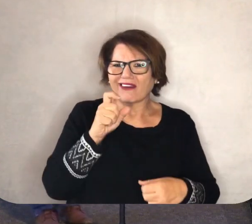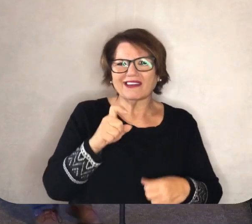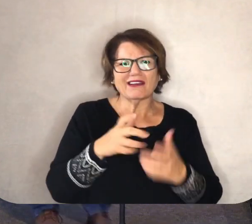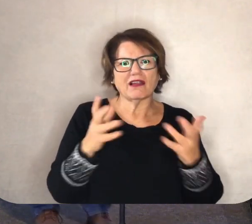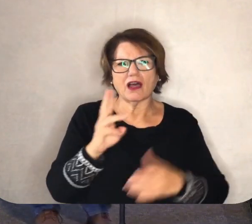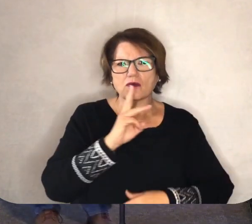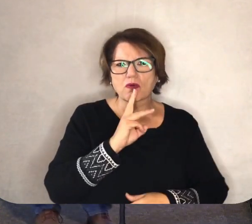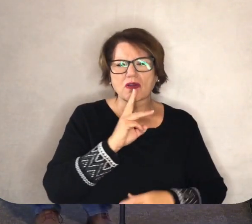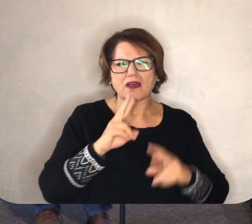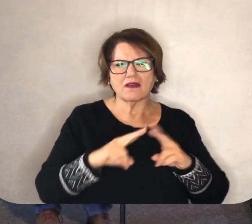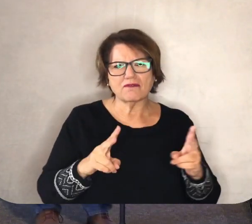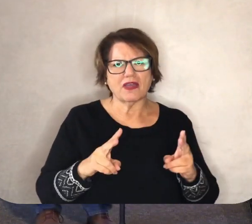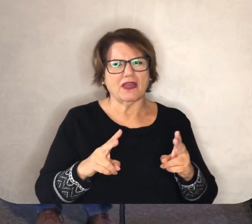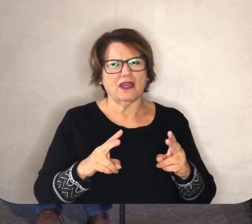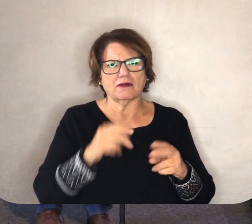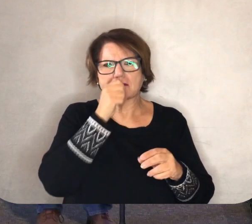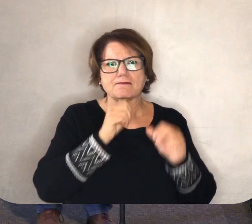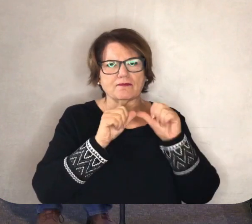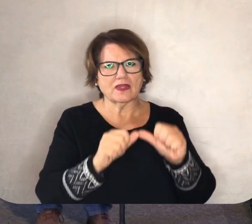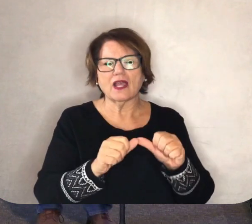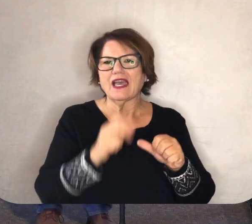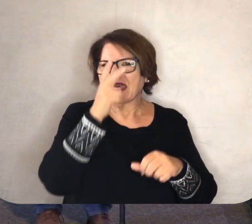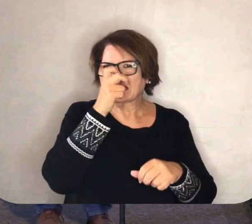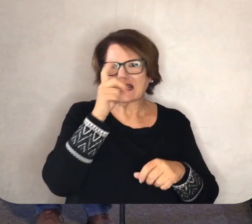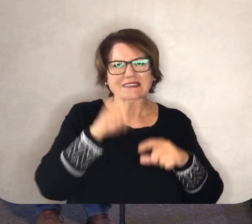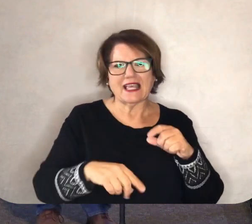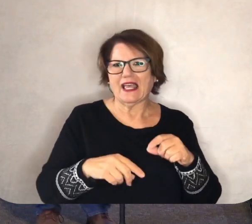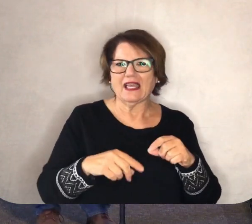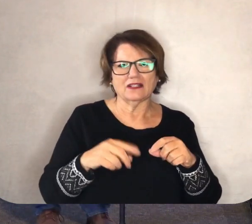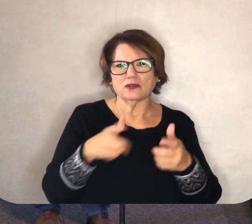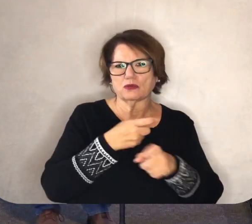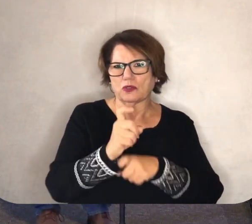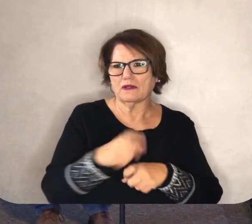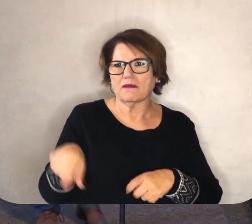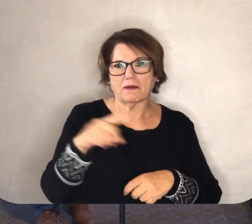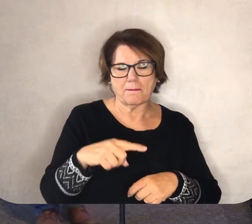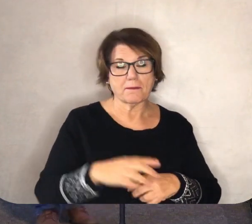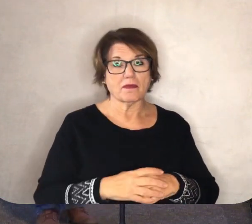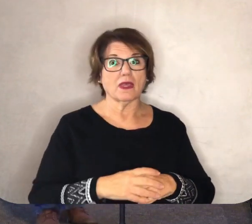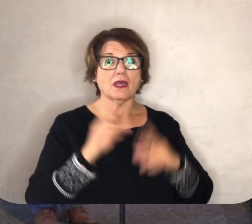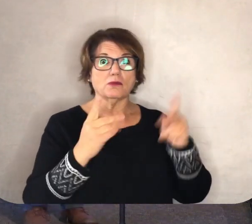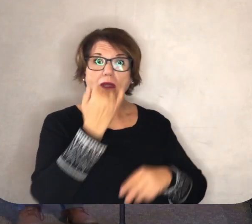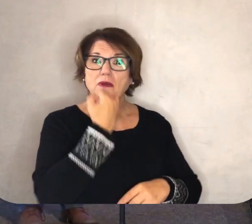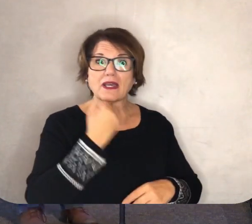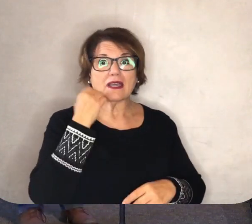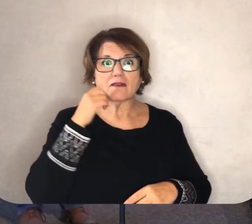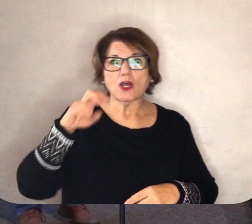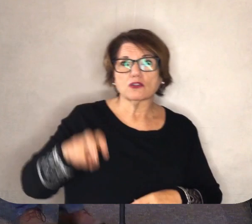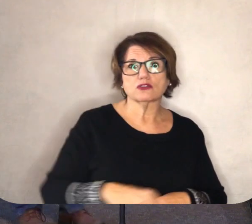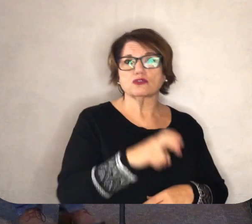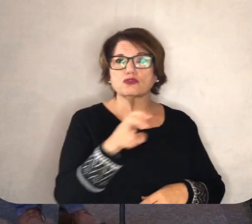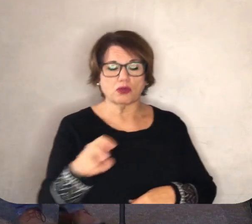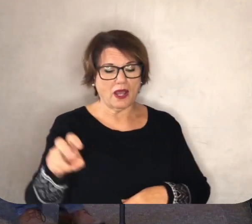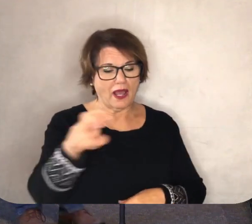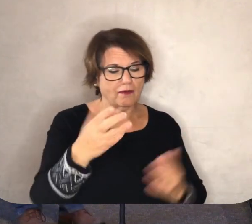and they're extremely resistant to insect damage. Now, as the people of Israel travel through the Sinai